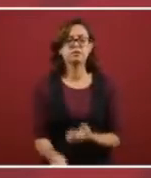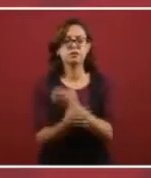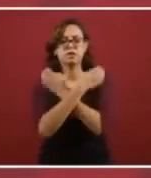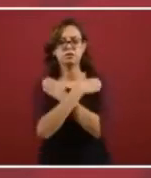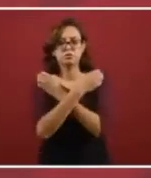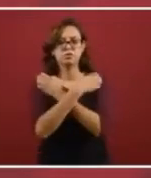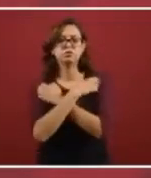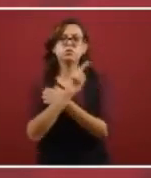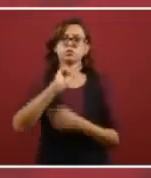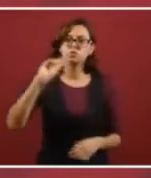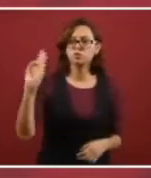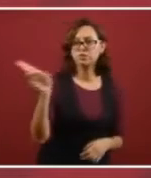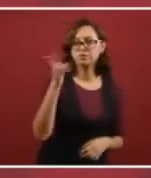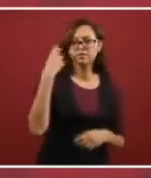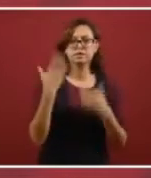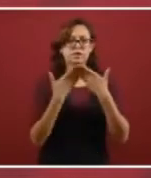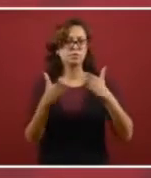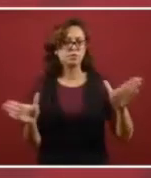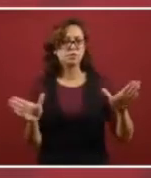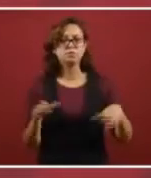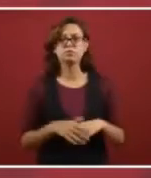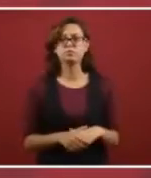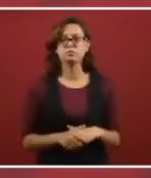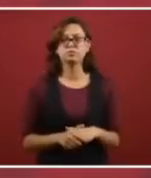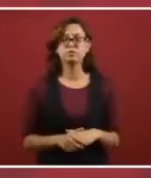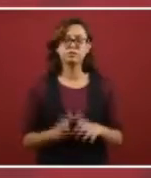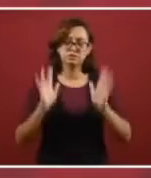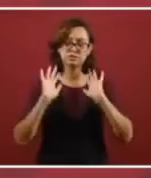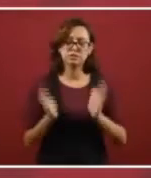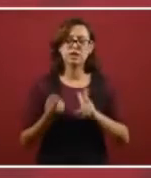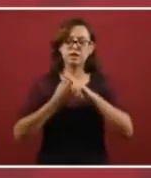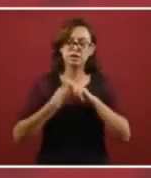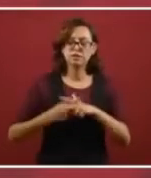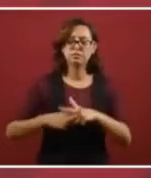layers of well-being education